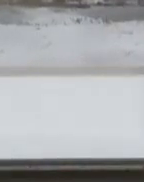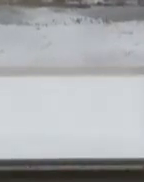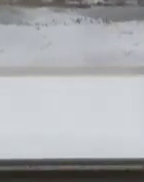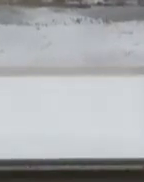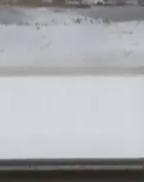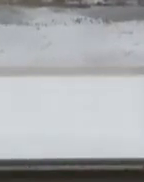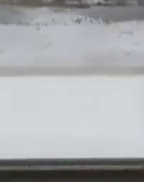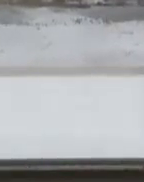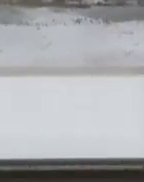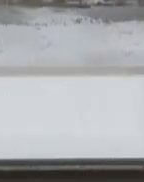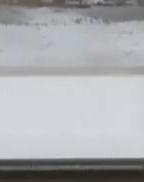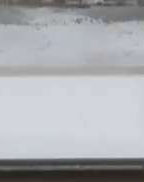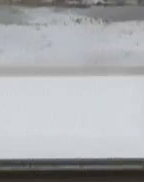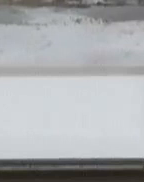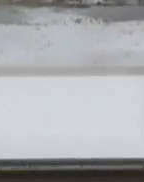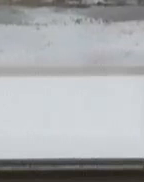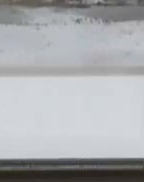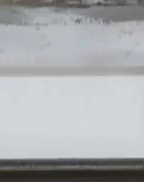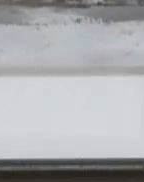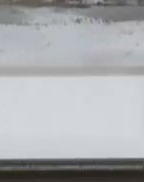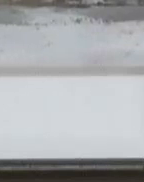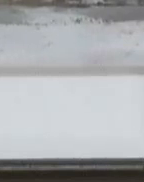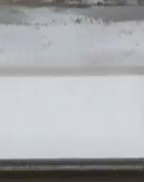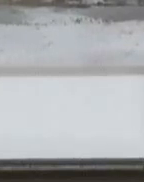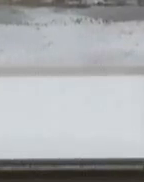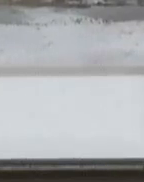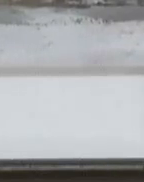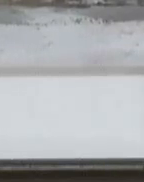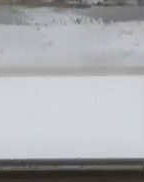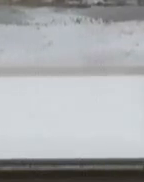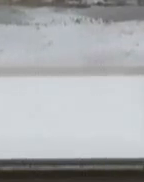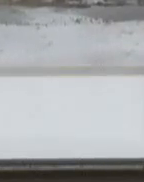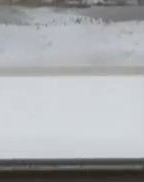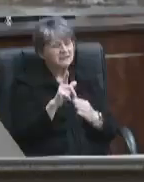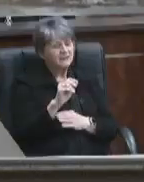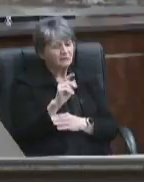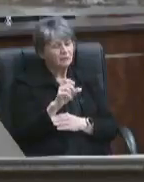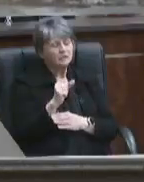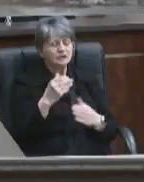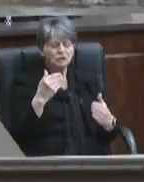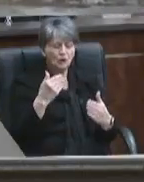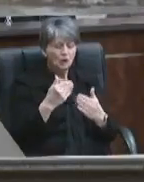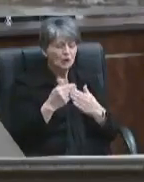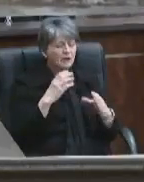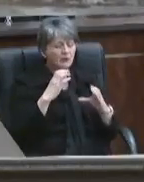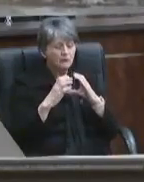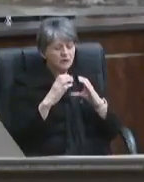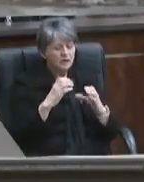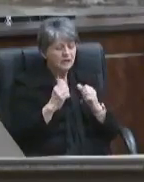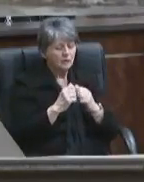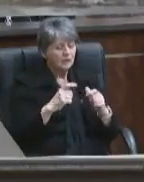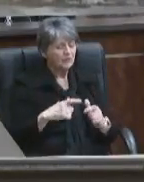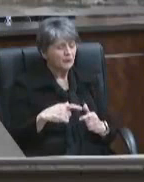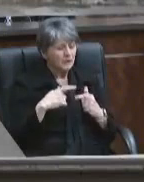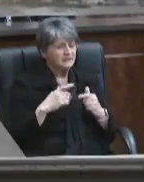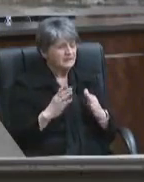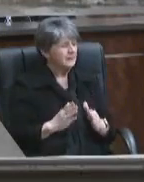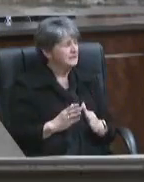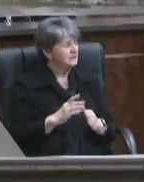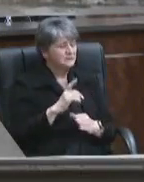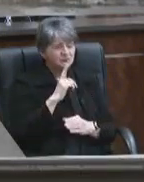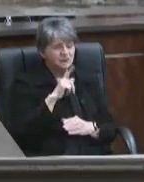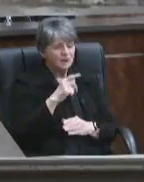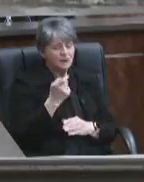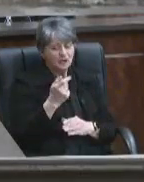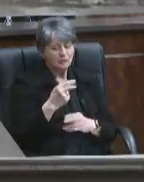tonight. Get to talk about the people who make the City of Laurel so good at communicating with our residents. Just to tell you a little bit